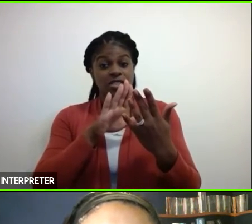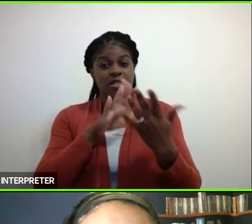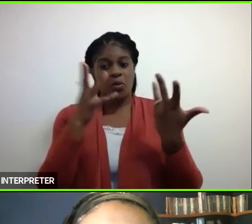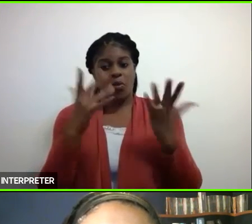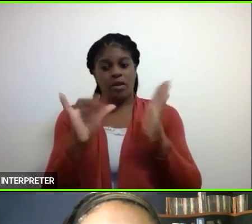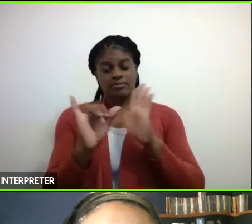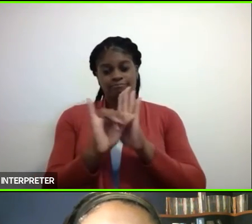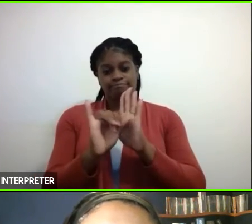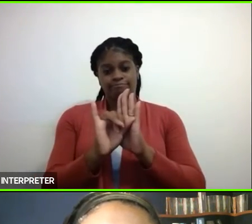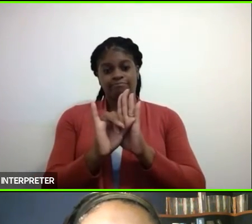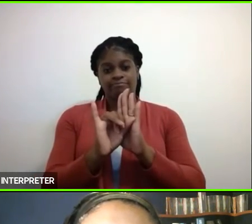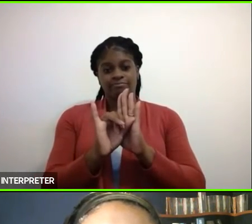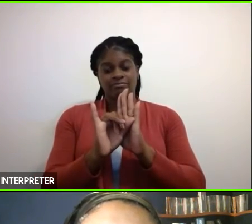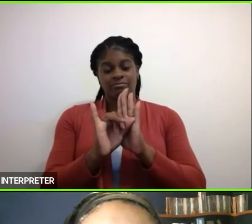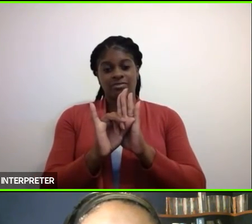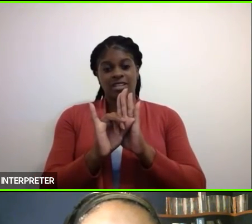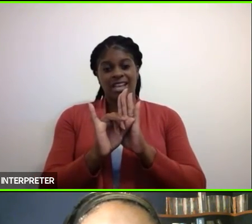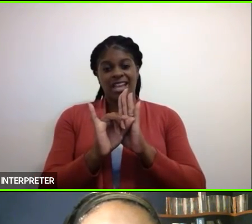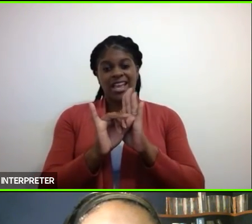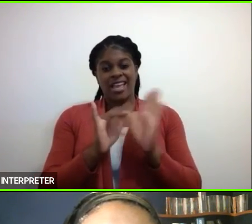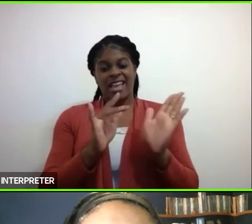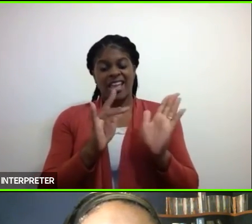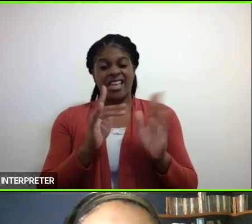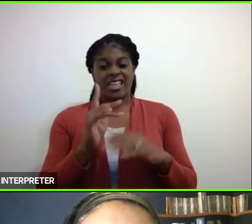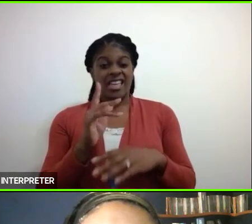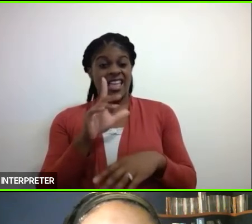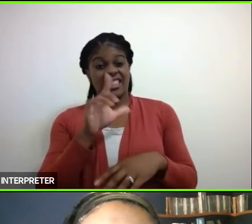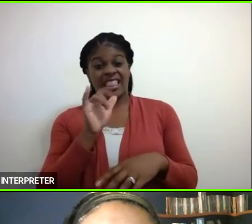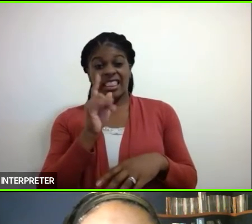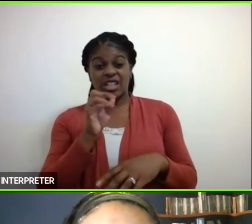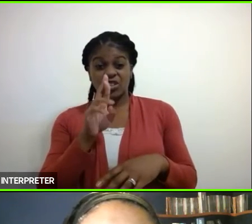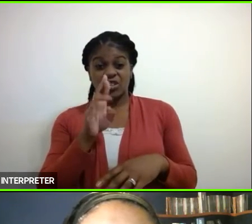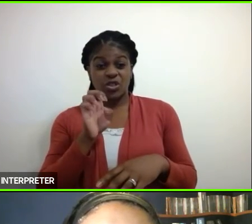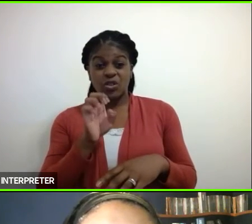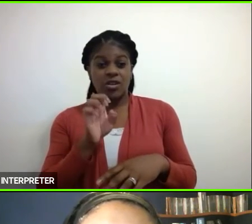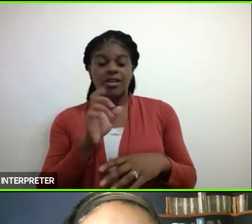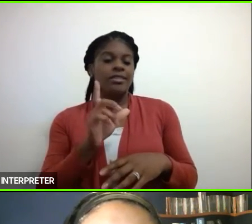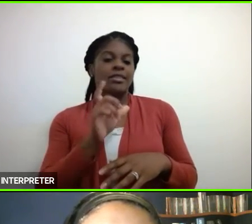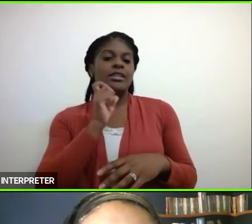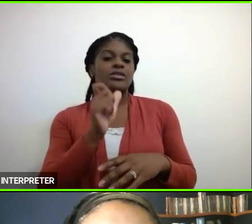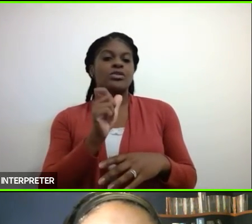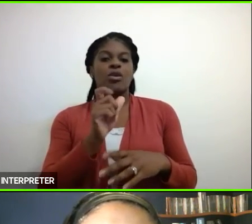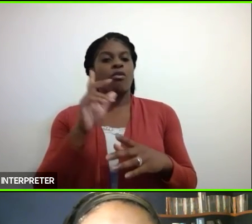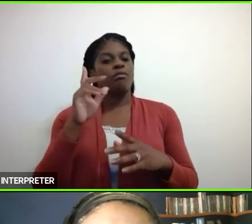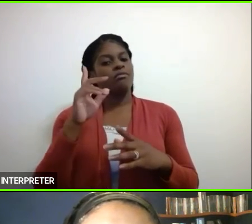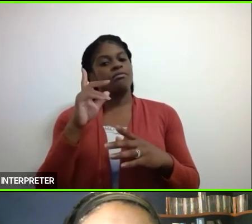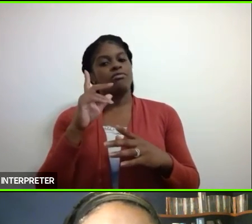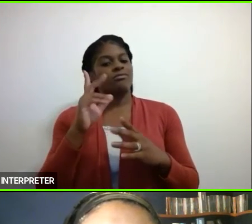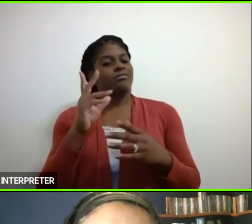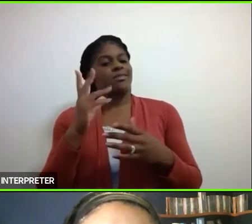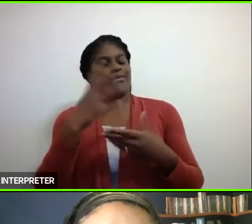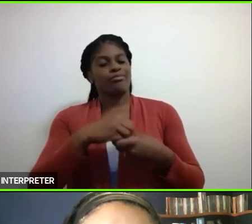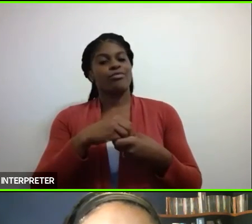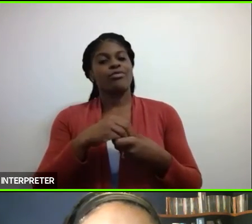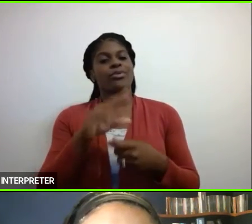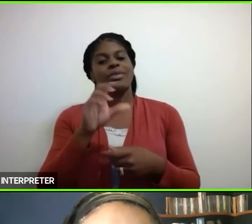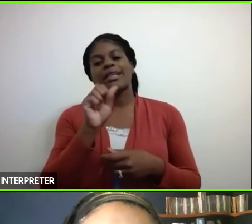identified in the literature often do not take into account systemic factors that are certainly